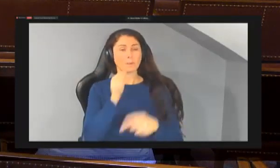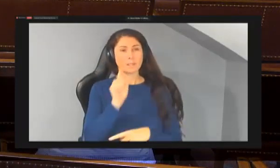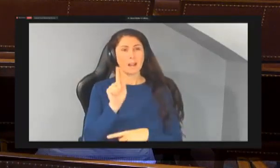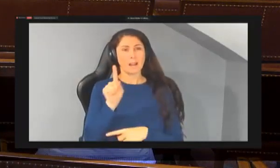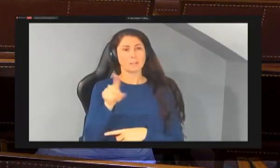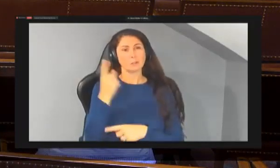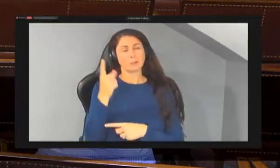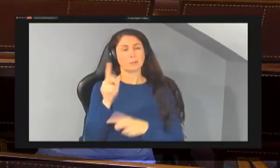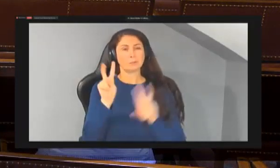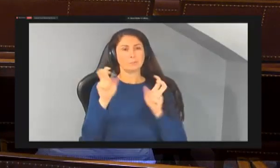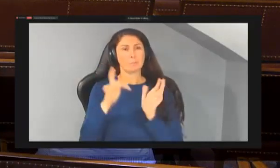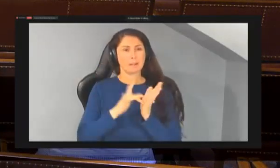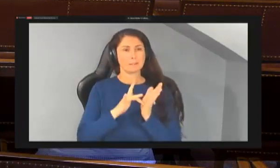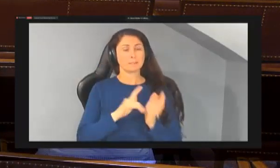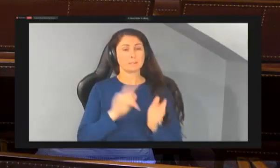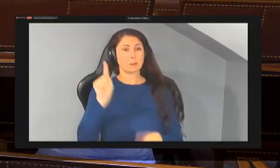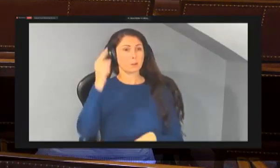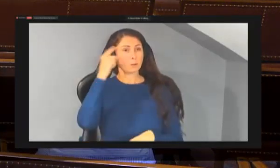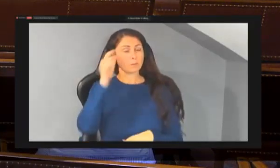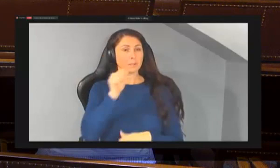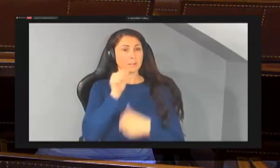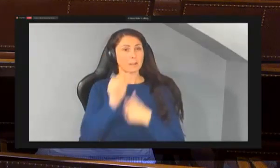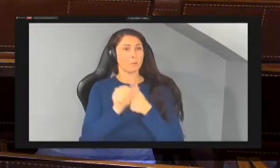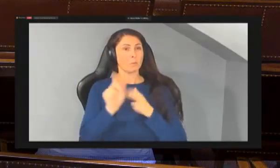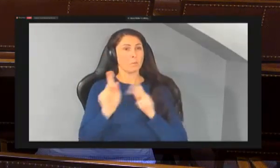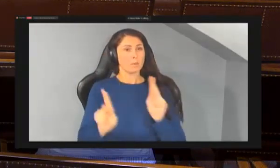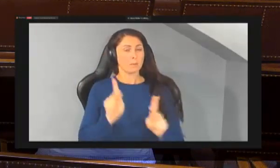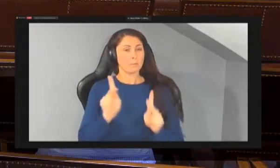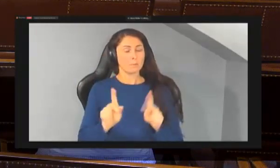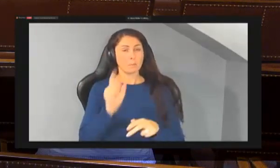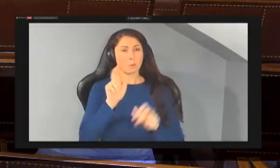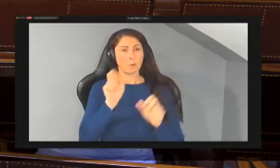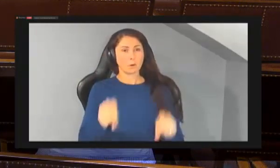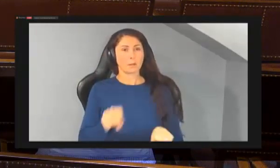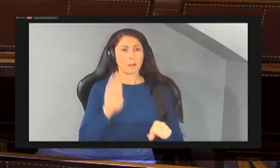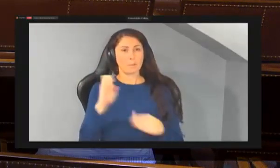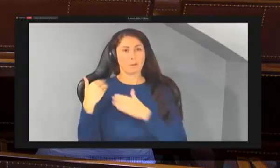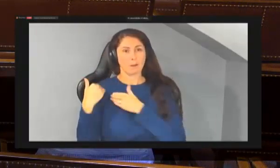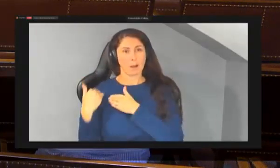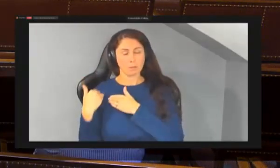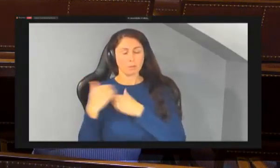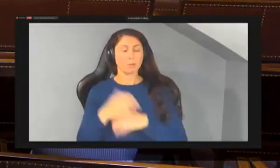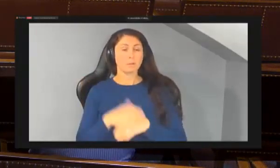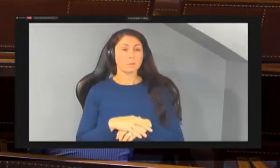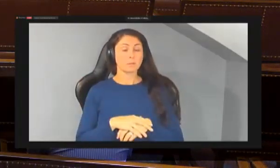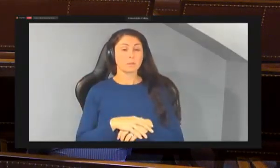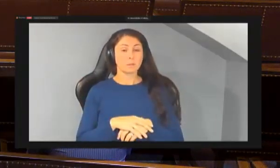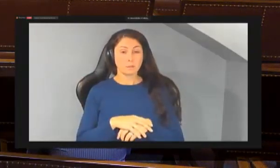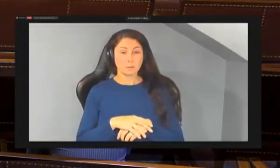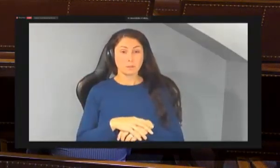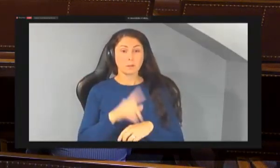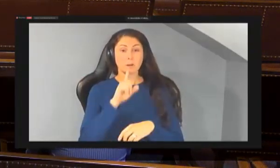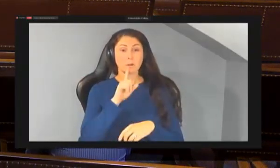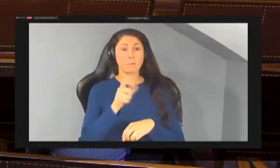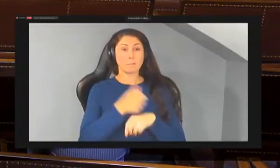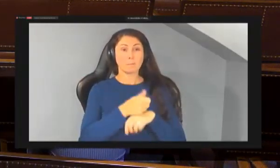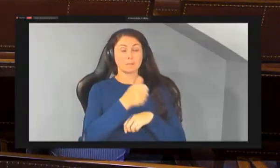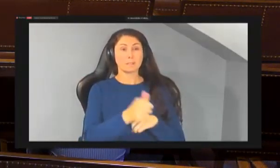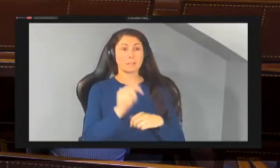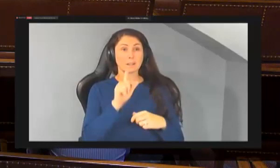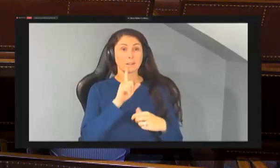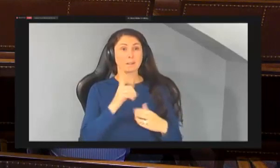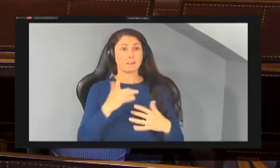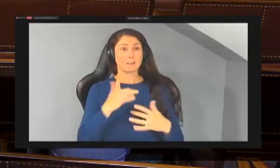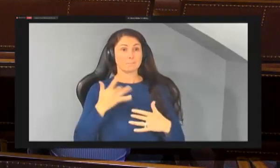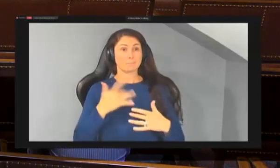medicine. Government shall not harm the people or can be held accountable. Bluff busting and infliction of emotional distress